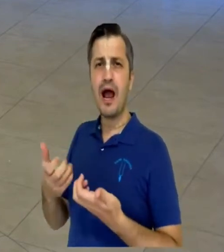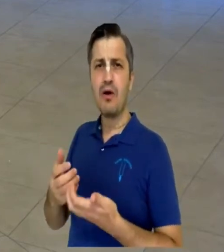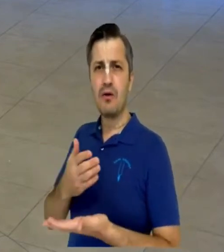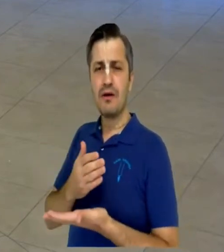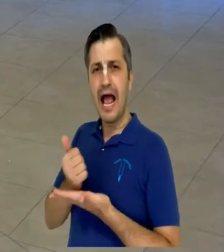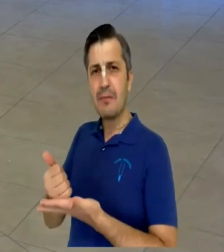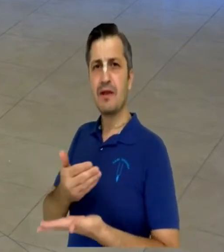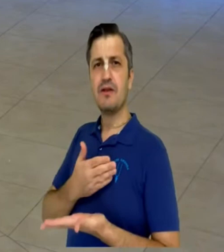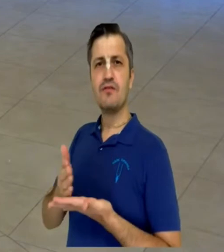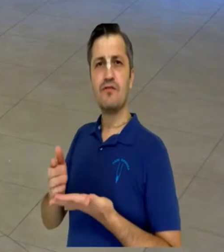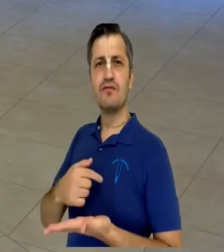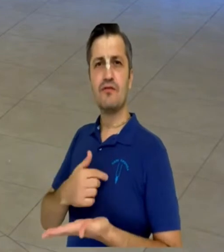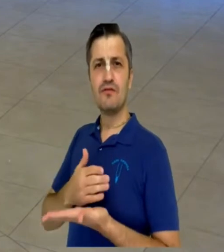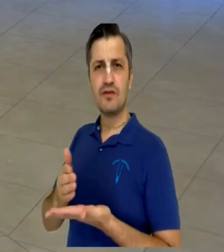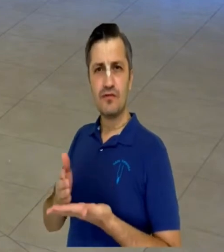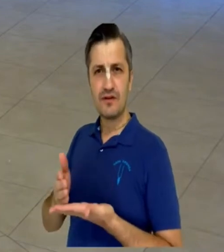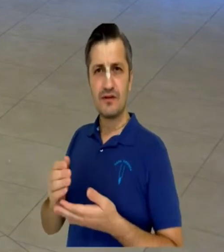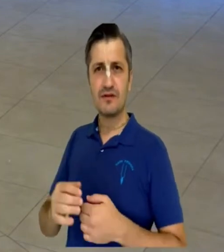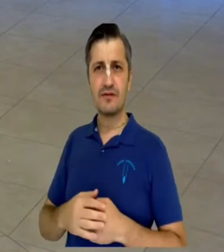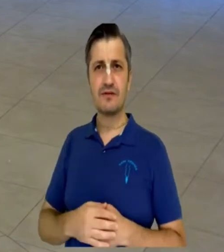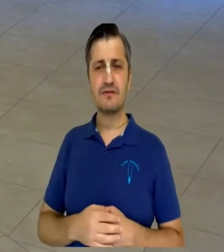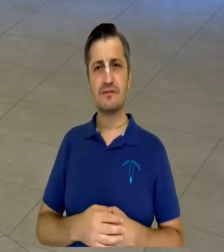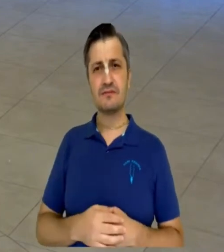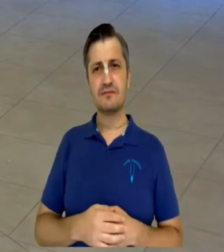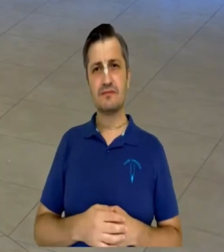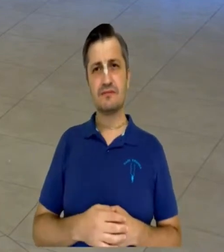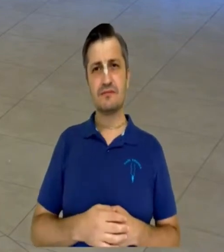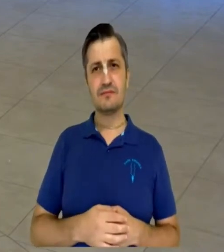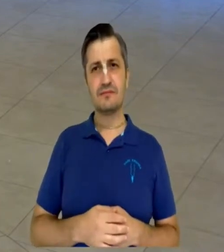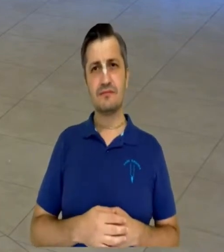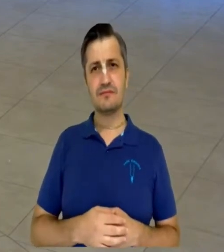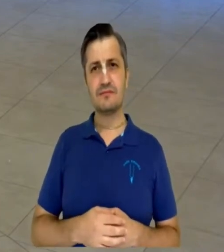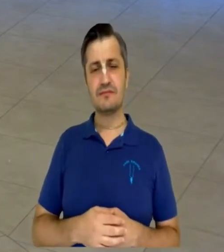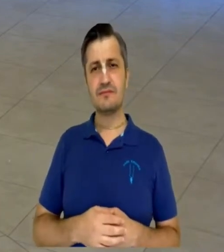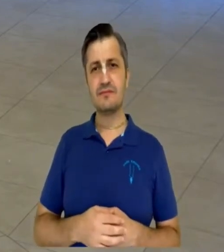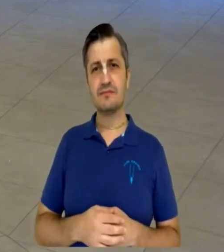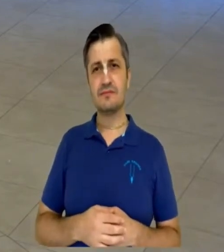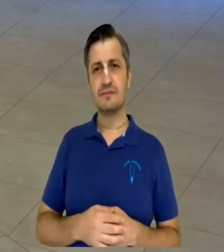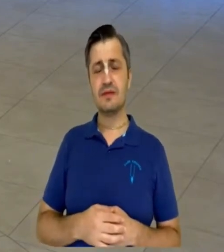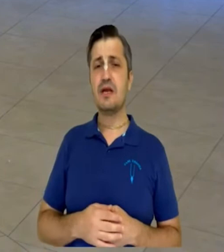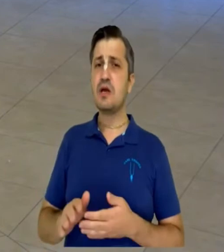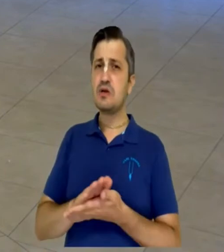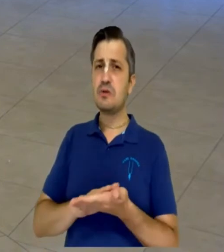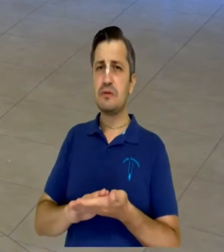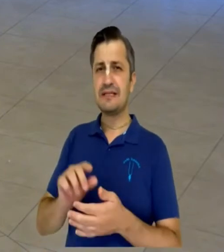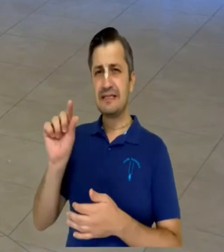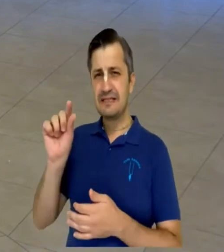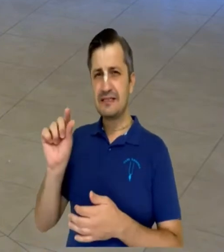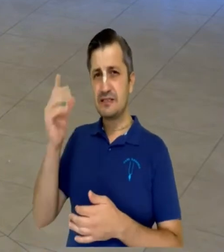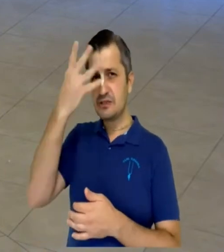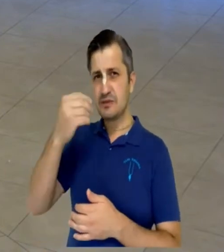be prepared for later, for at some point when the bhakti seed will be able to sprout at one point.